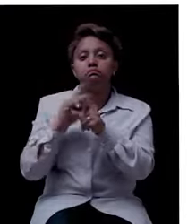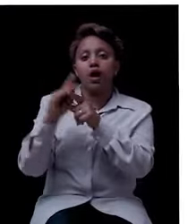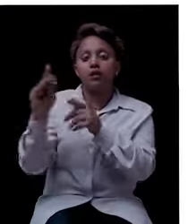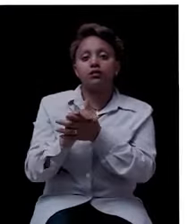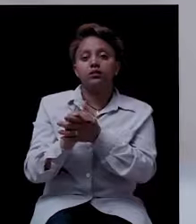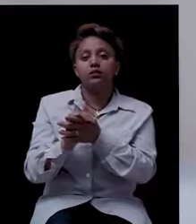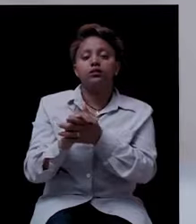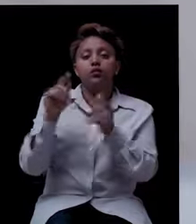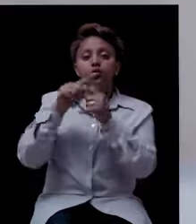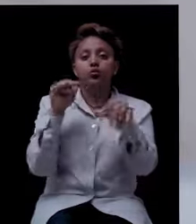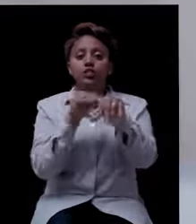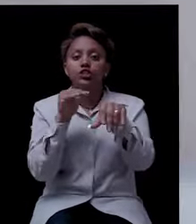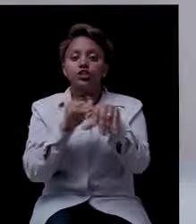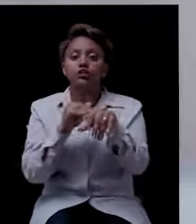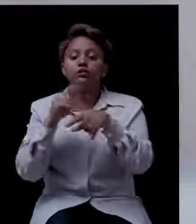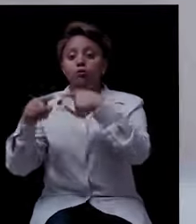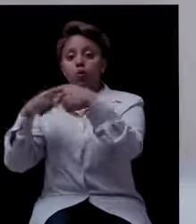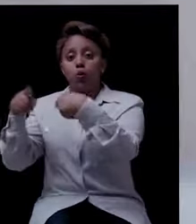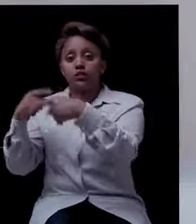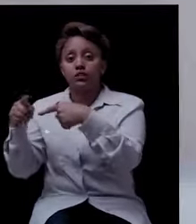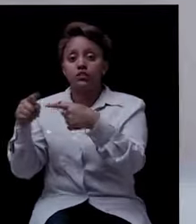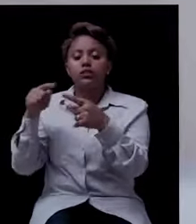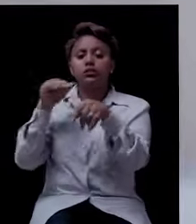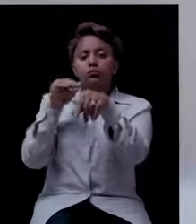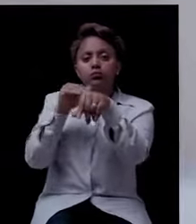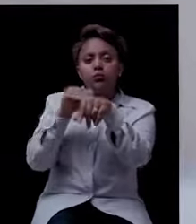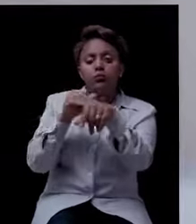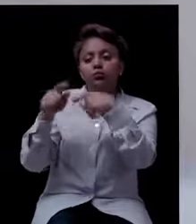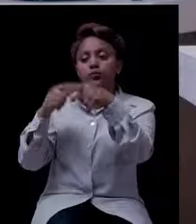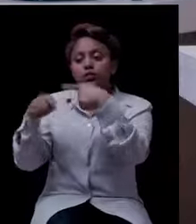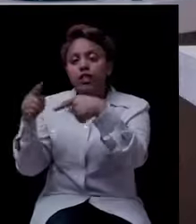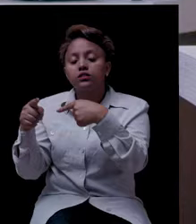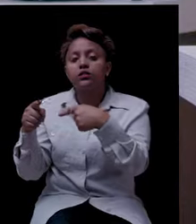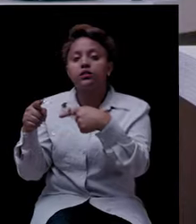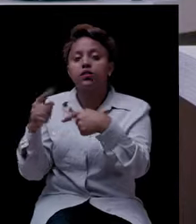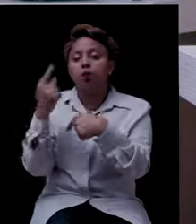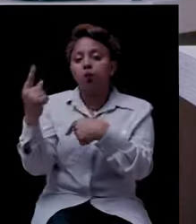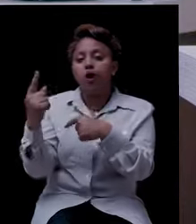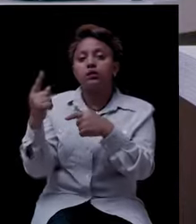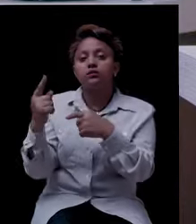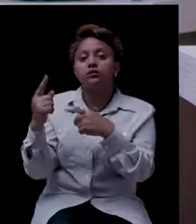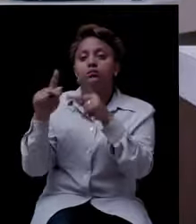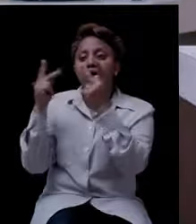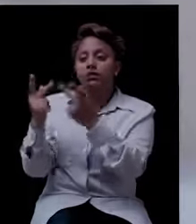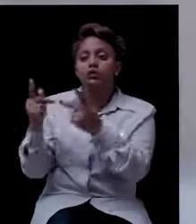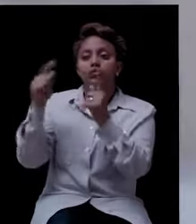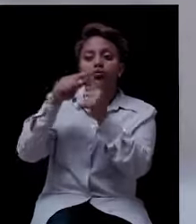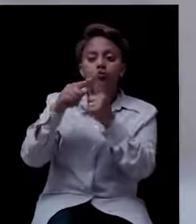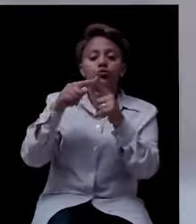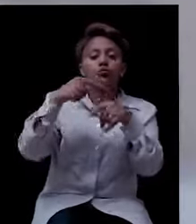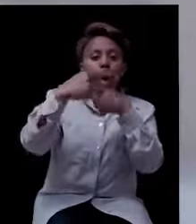and safe manner. One party to a transaction initiates the process. The process is initiated when